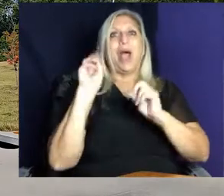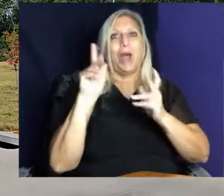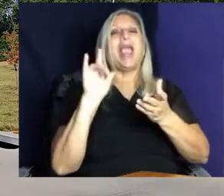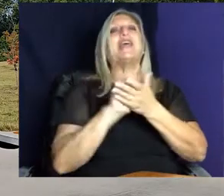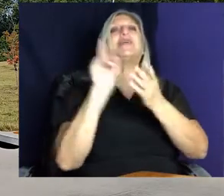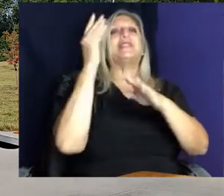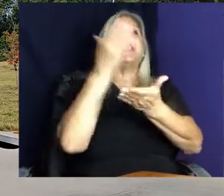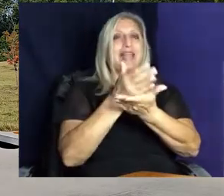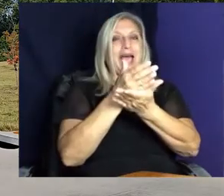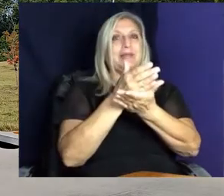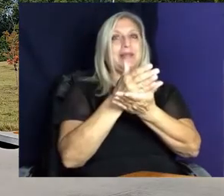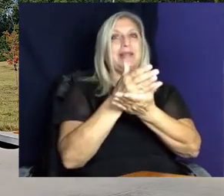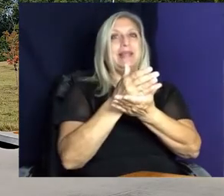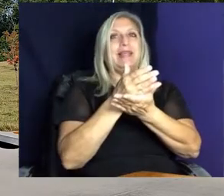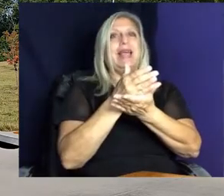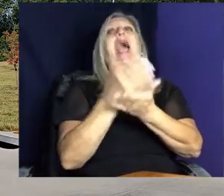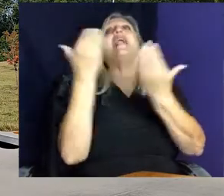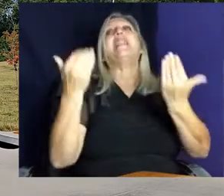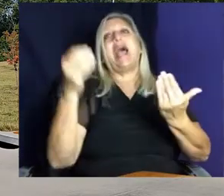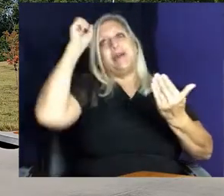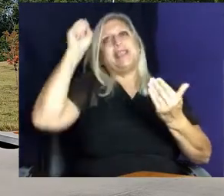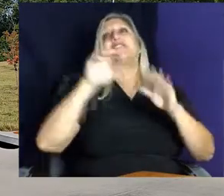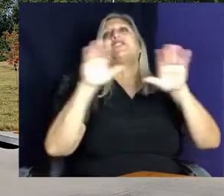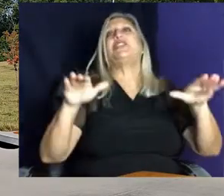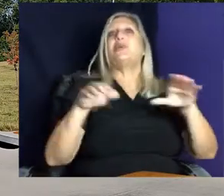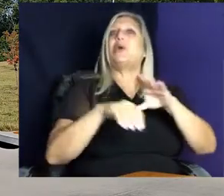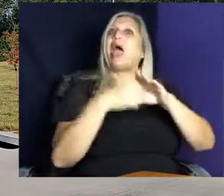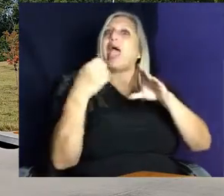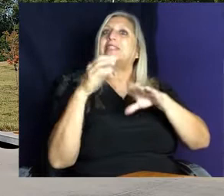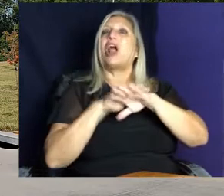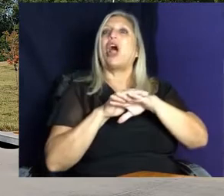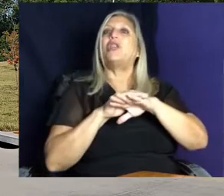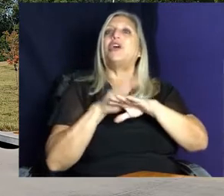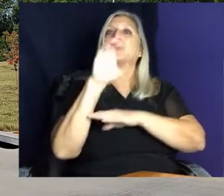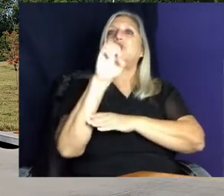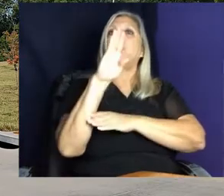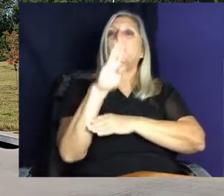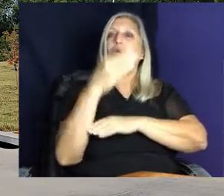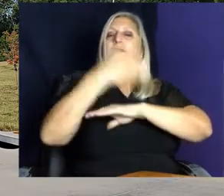Okay, that's where he stopped. Notice his children are going to exit on the curbside.